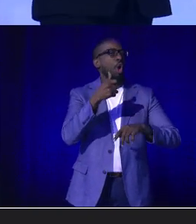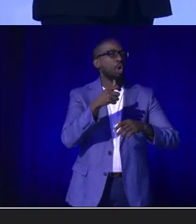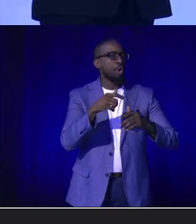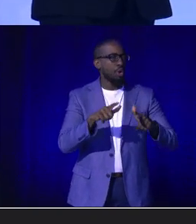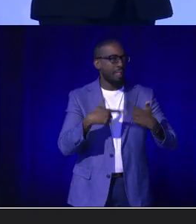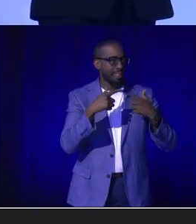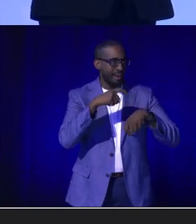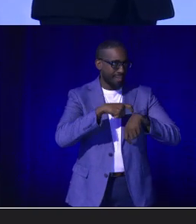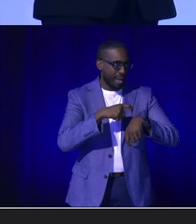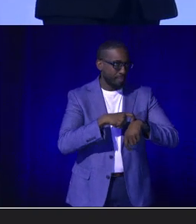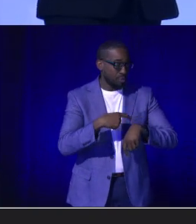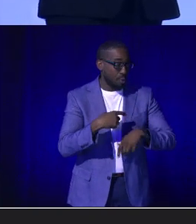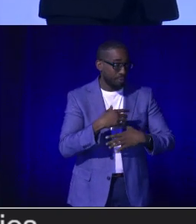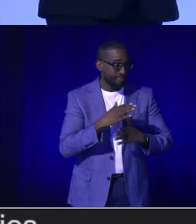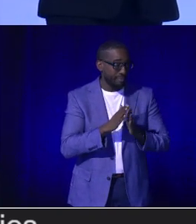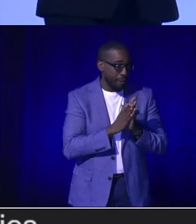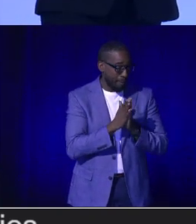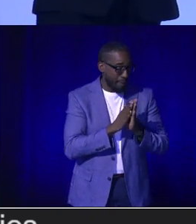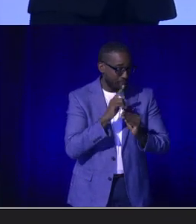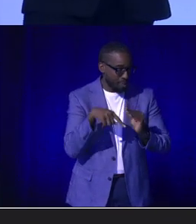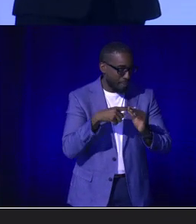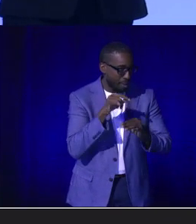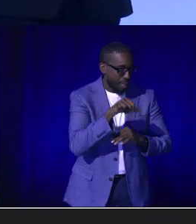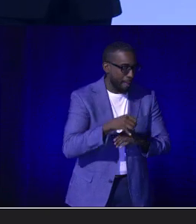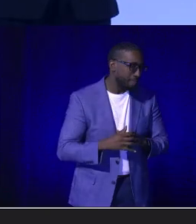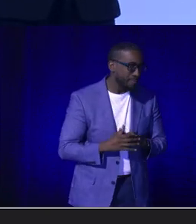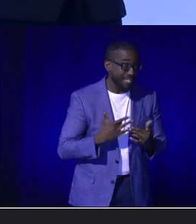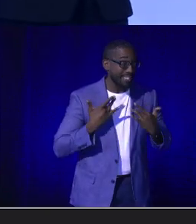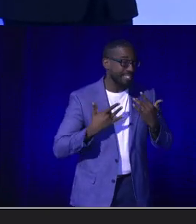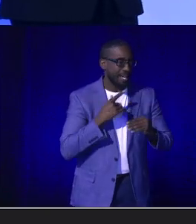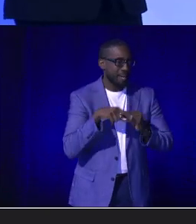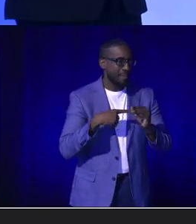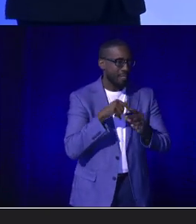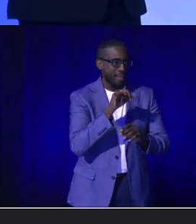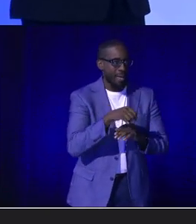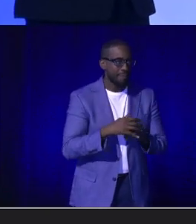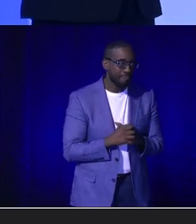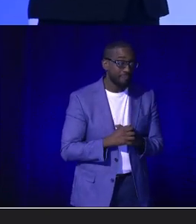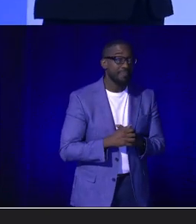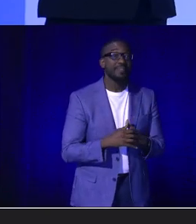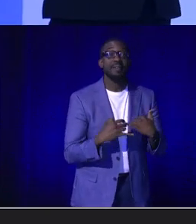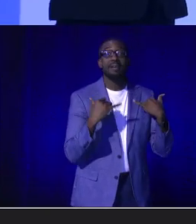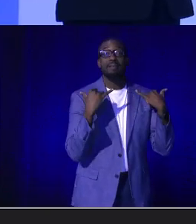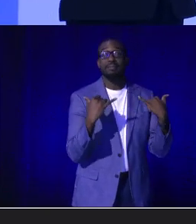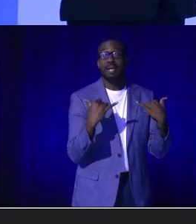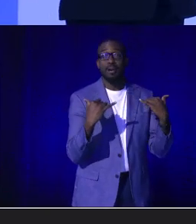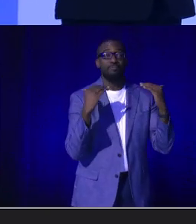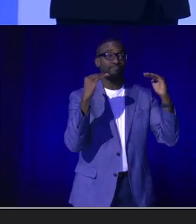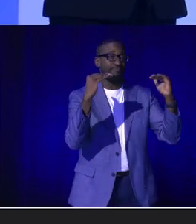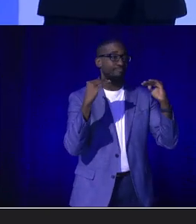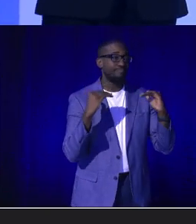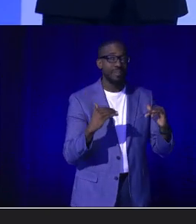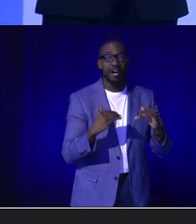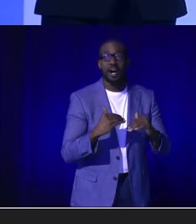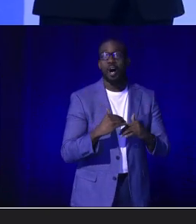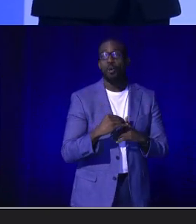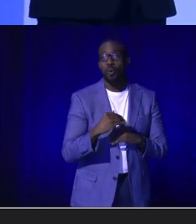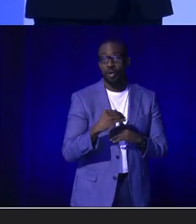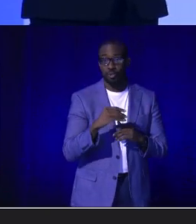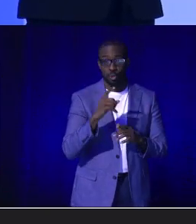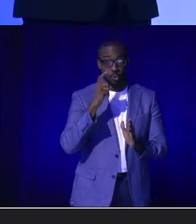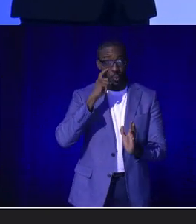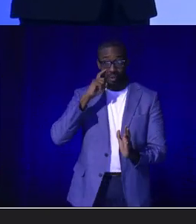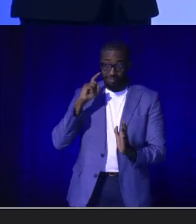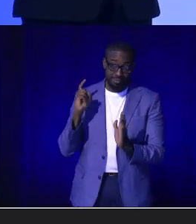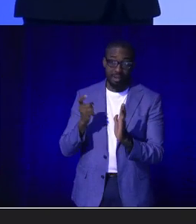about. So with that, I'd like to acknowledge the many people that I've collaborated over the years with to show you these